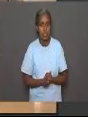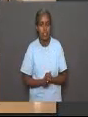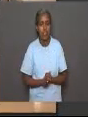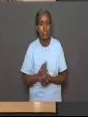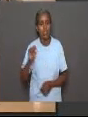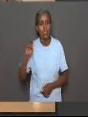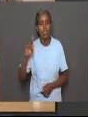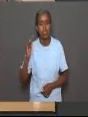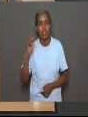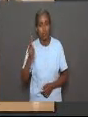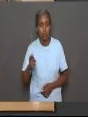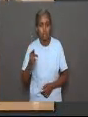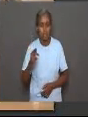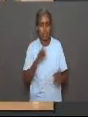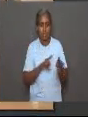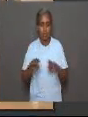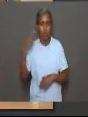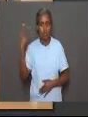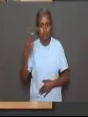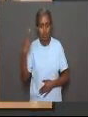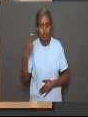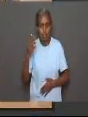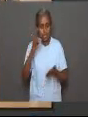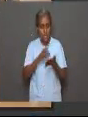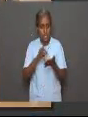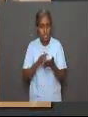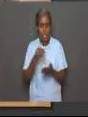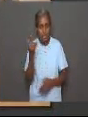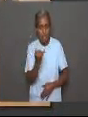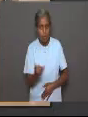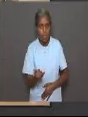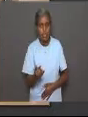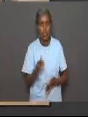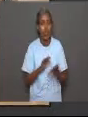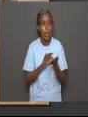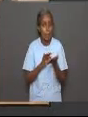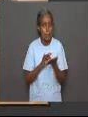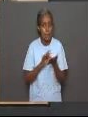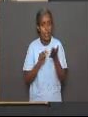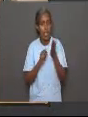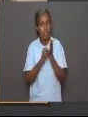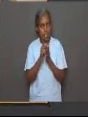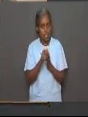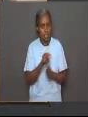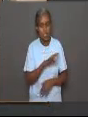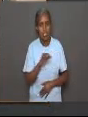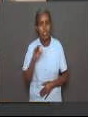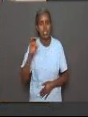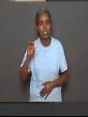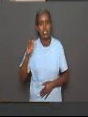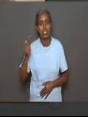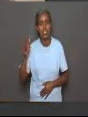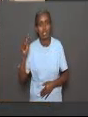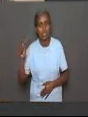Trigonometry can also be used in digital imaging for medical techniques such as